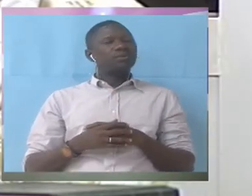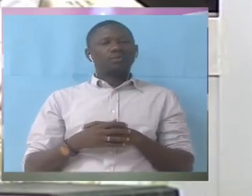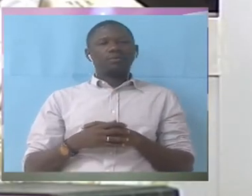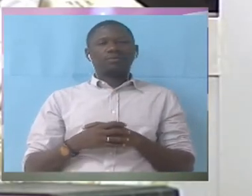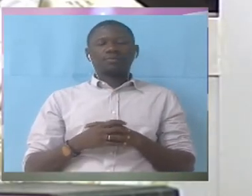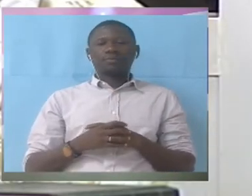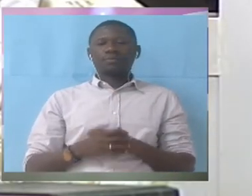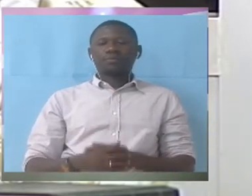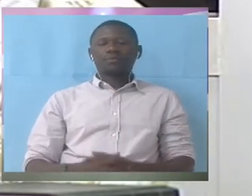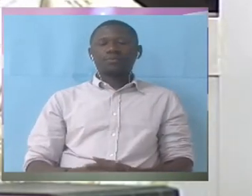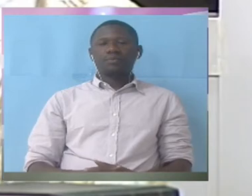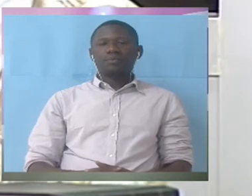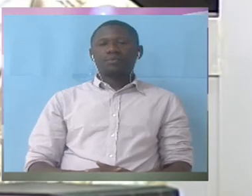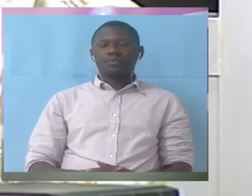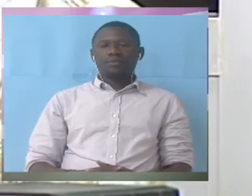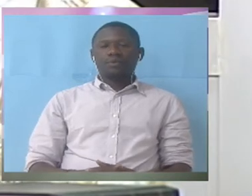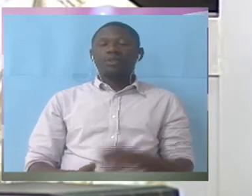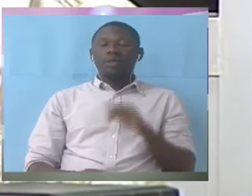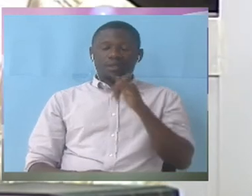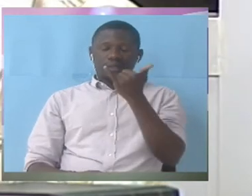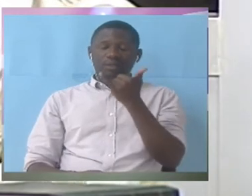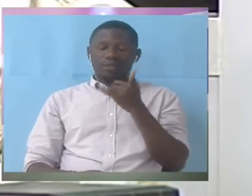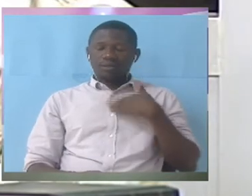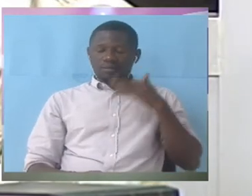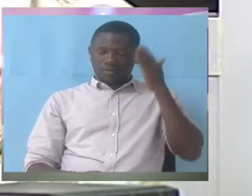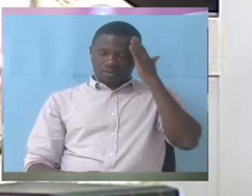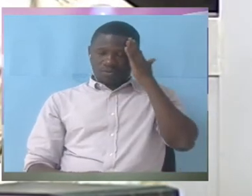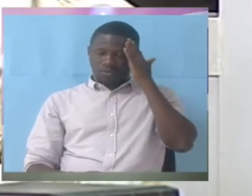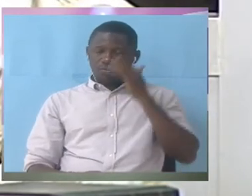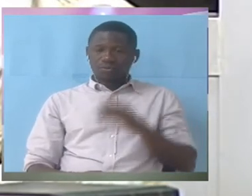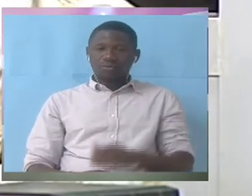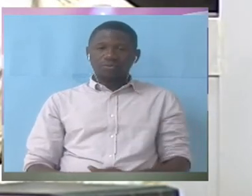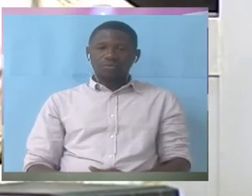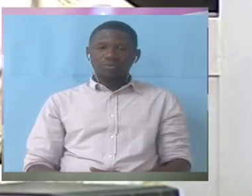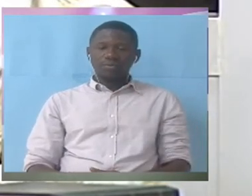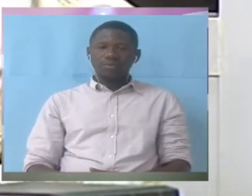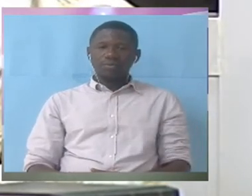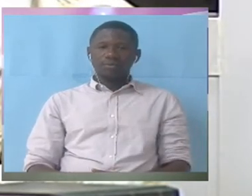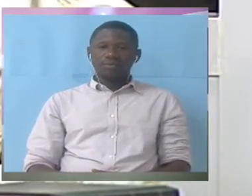xamne yeg nga ko. Wow. Yes. Wow, yeg nako.